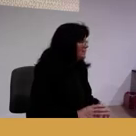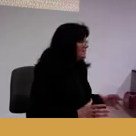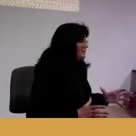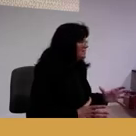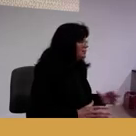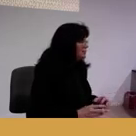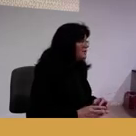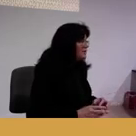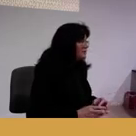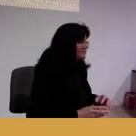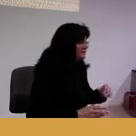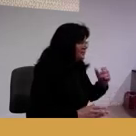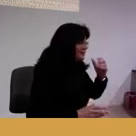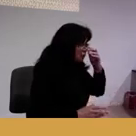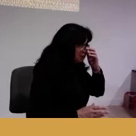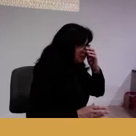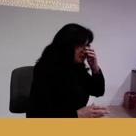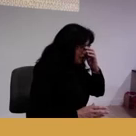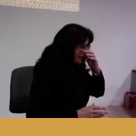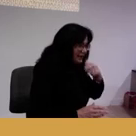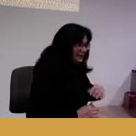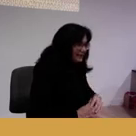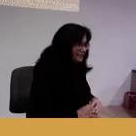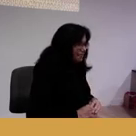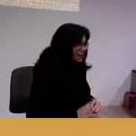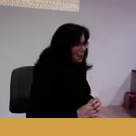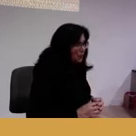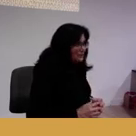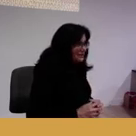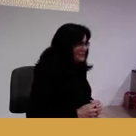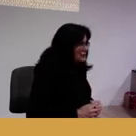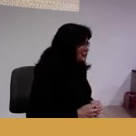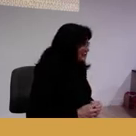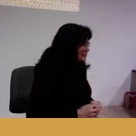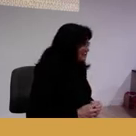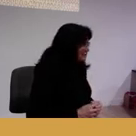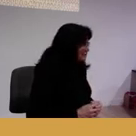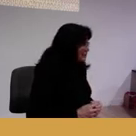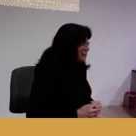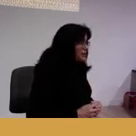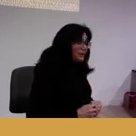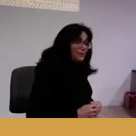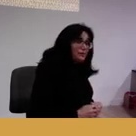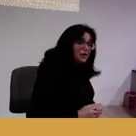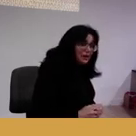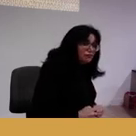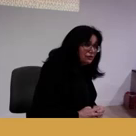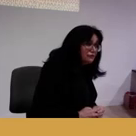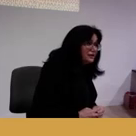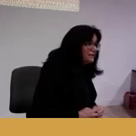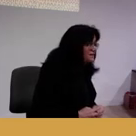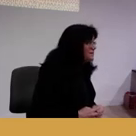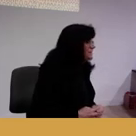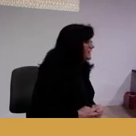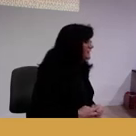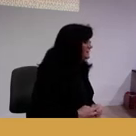a battered piece of potato is called a potato cake or a potato scallop. People become really,